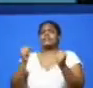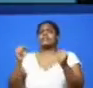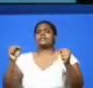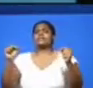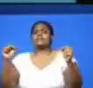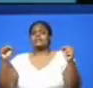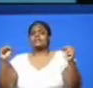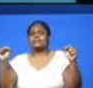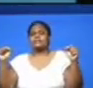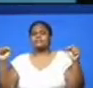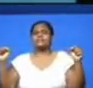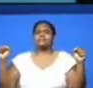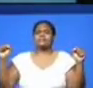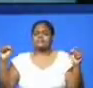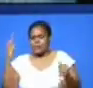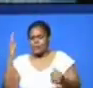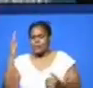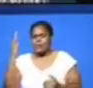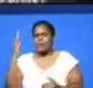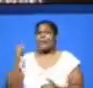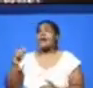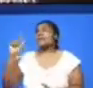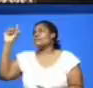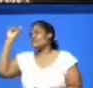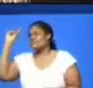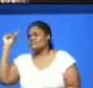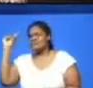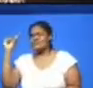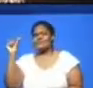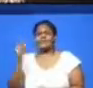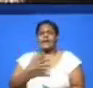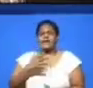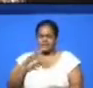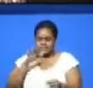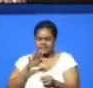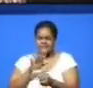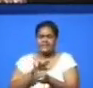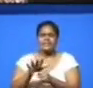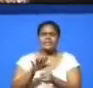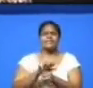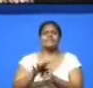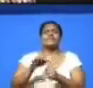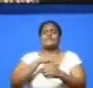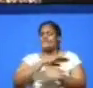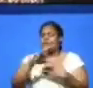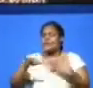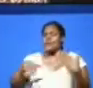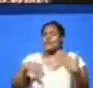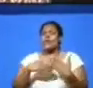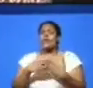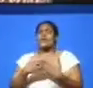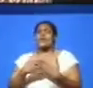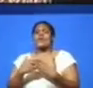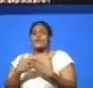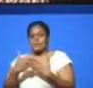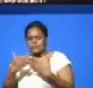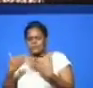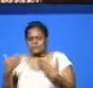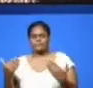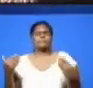His grace is sufficient for every trial I